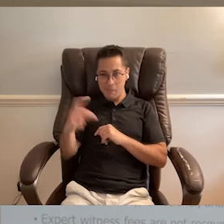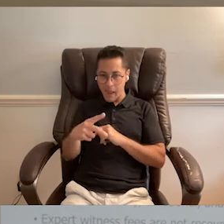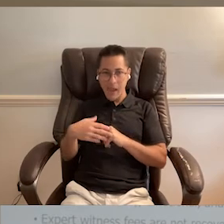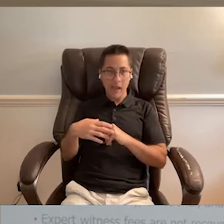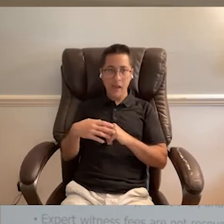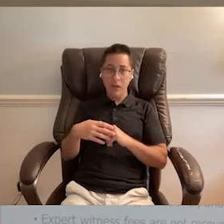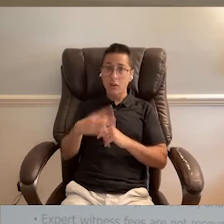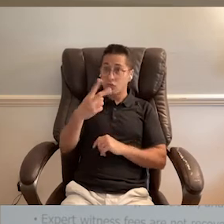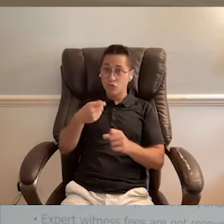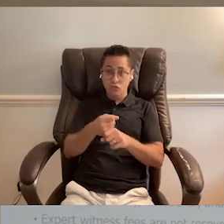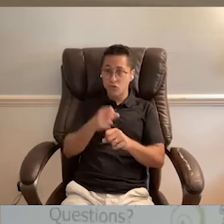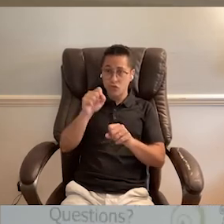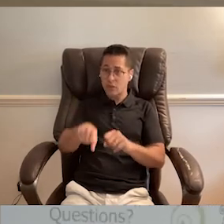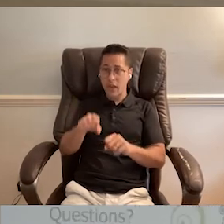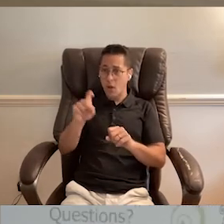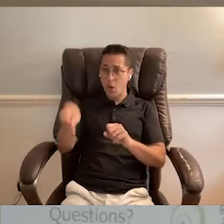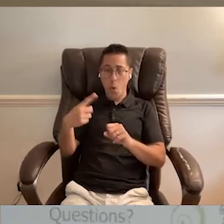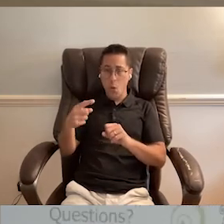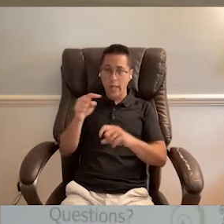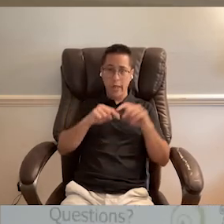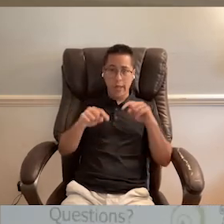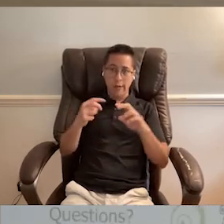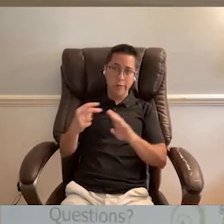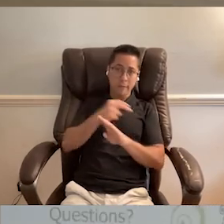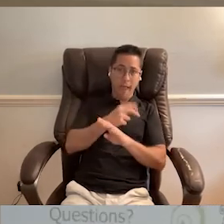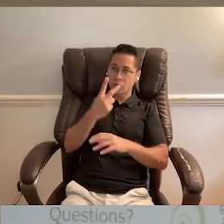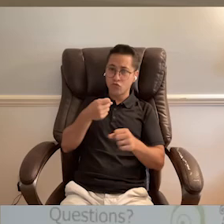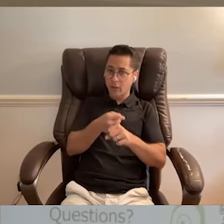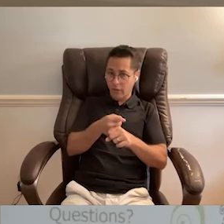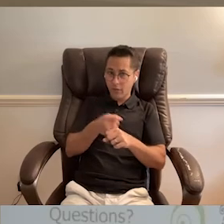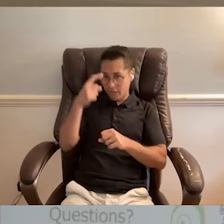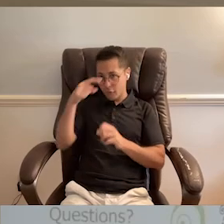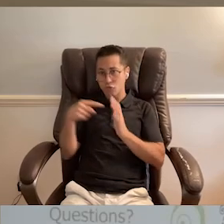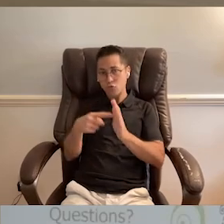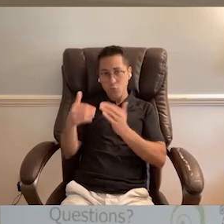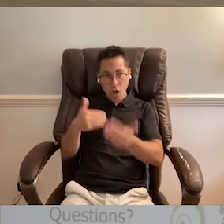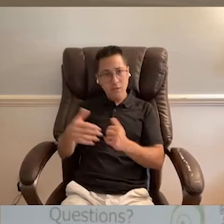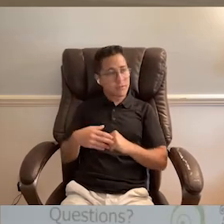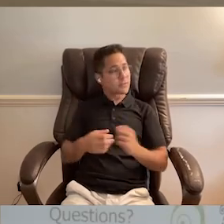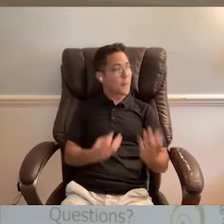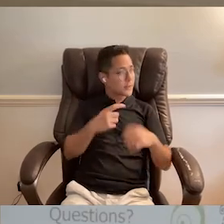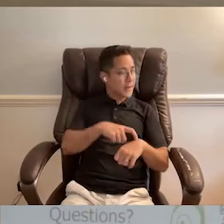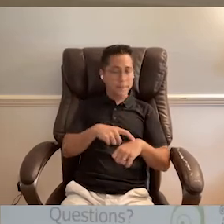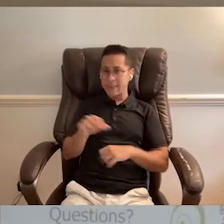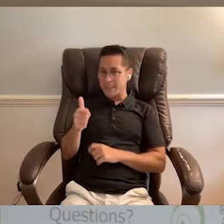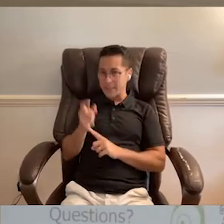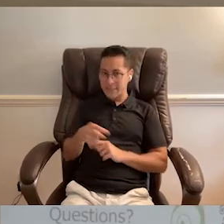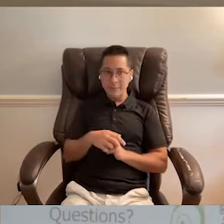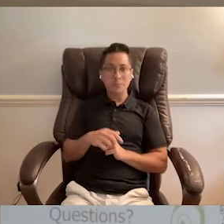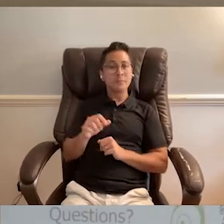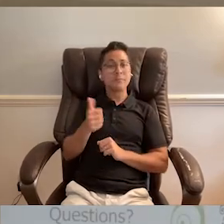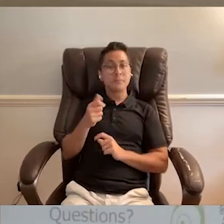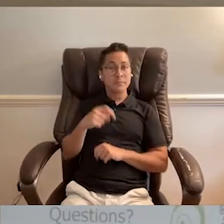years in a due process. All right, how much time? 10 minutes. 10 minutes for, and before you